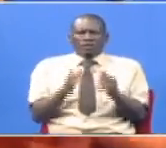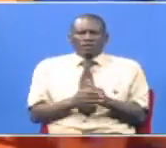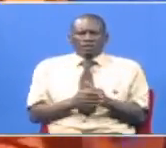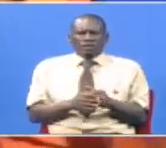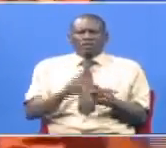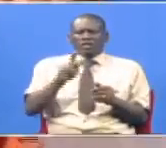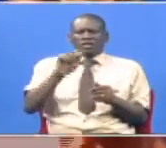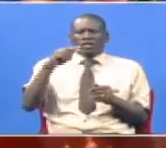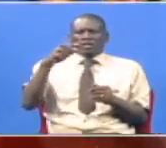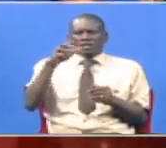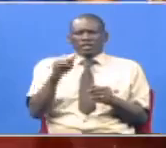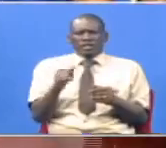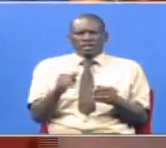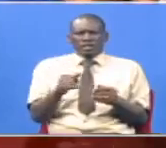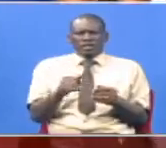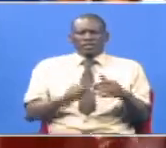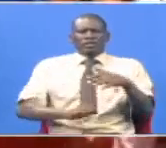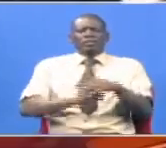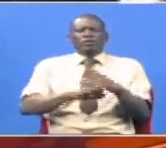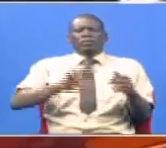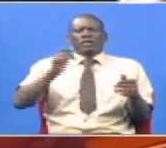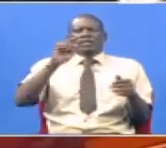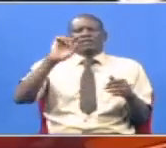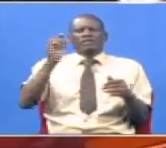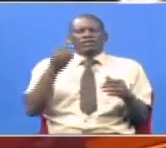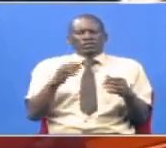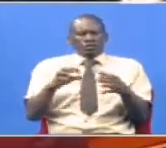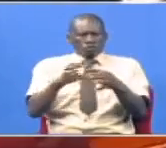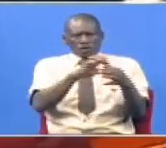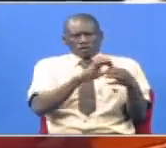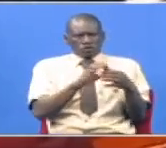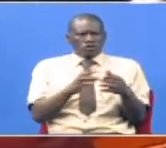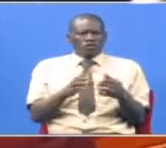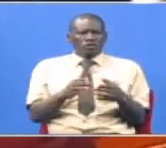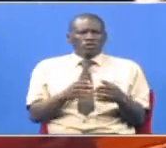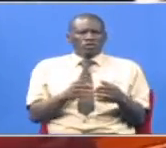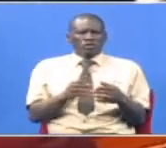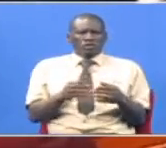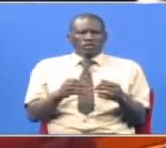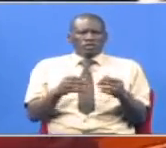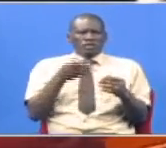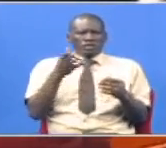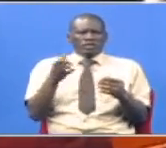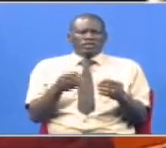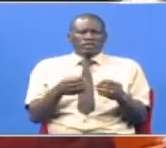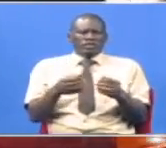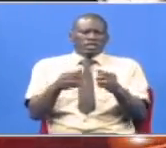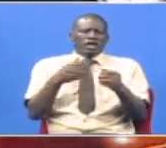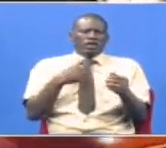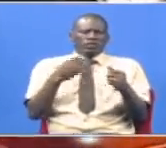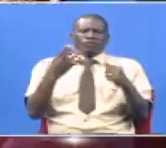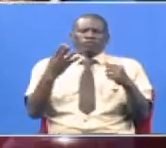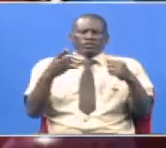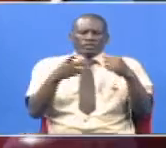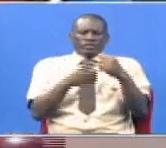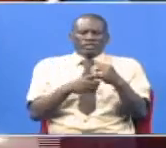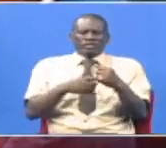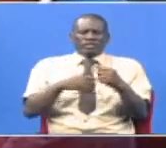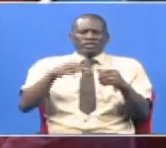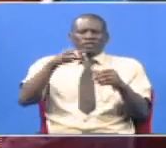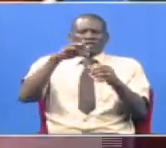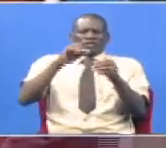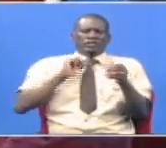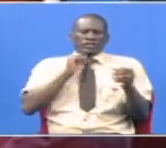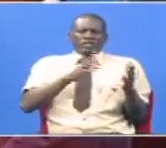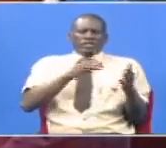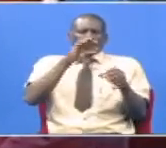Kingi's candidature, fronted by the Kenya Kwanza Coalition, bears fruit with 46 senators voting in his favour, with a